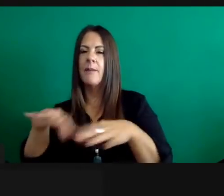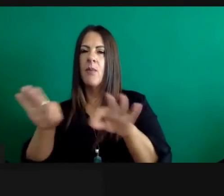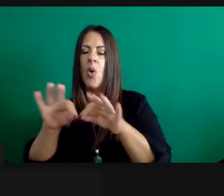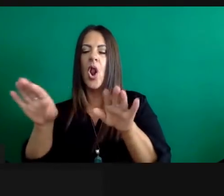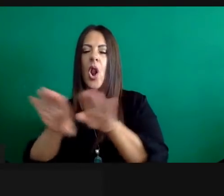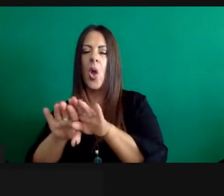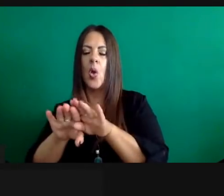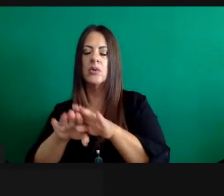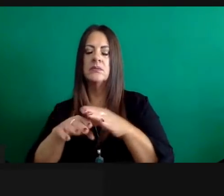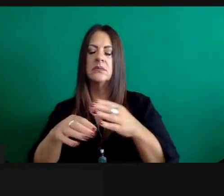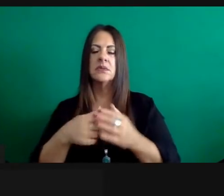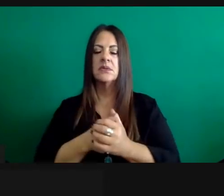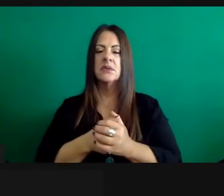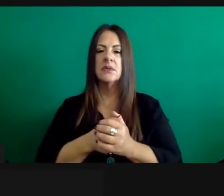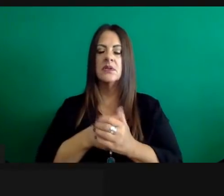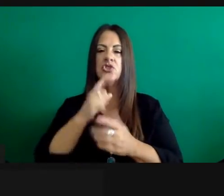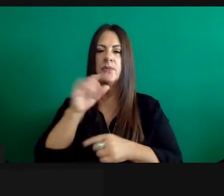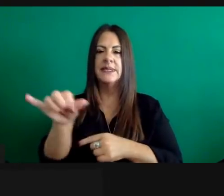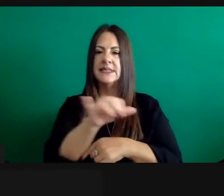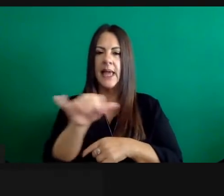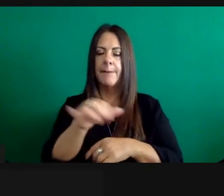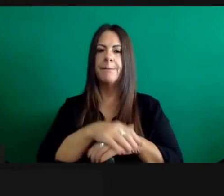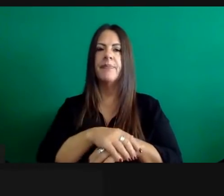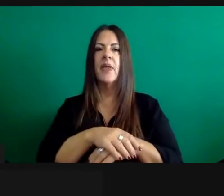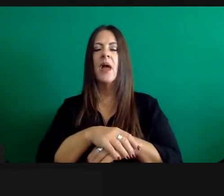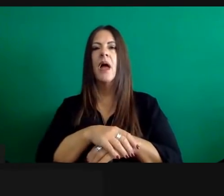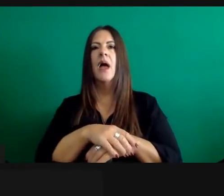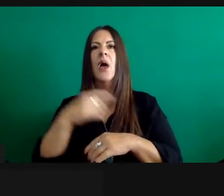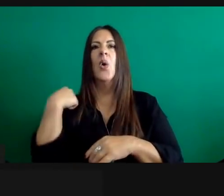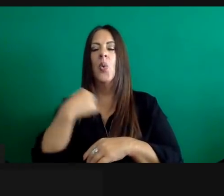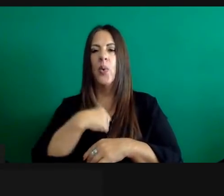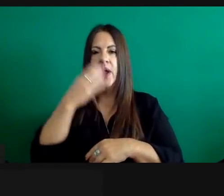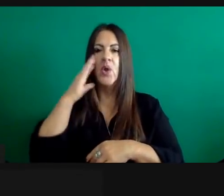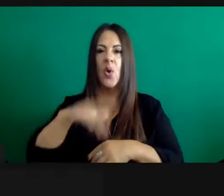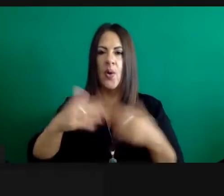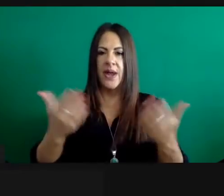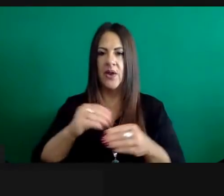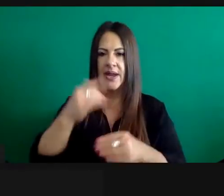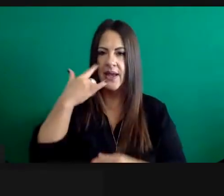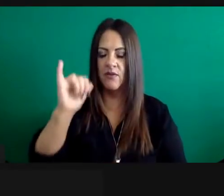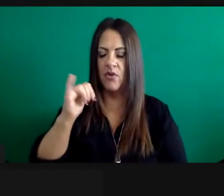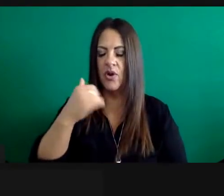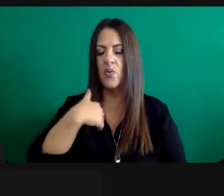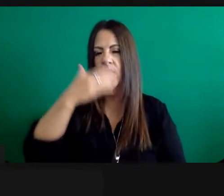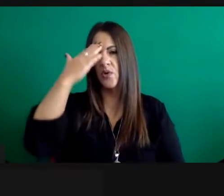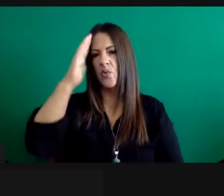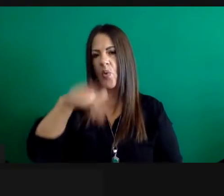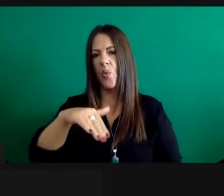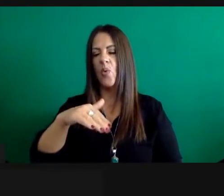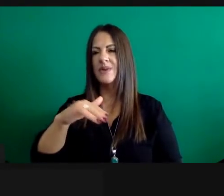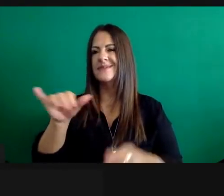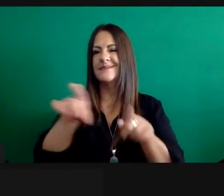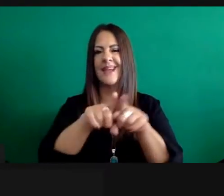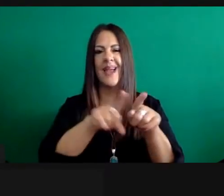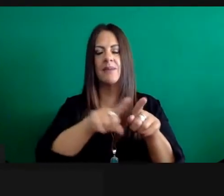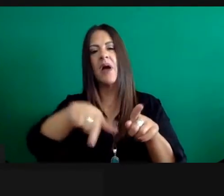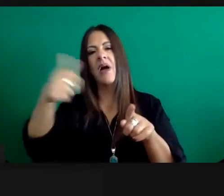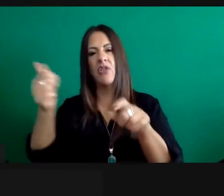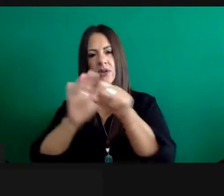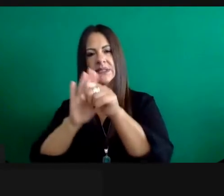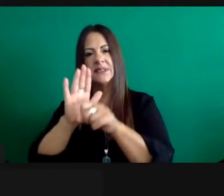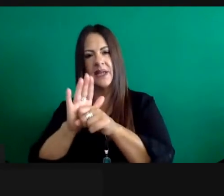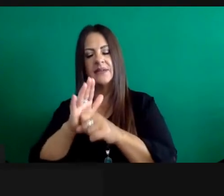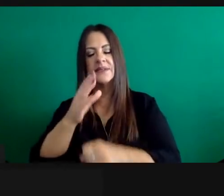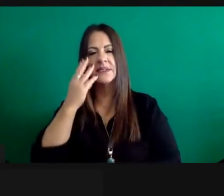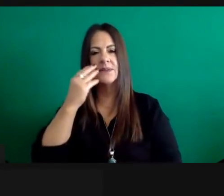under the most significant closures that we in California and frankly almost any part of the nation have experienced, that